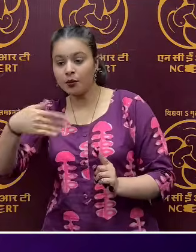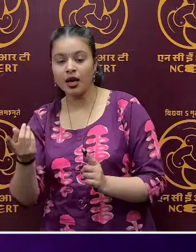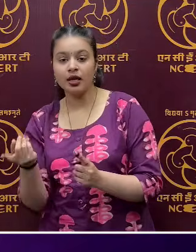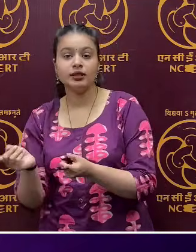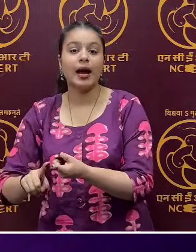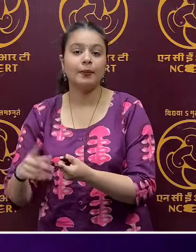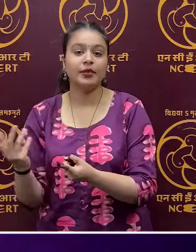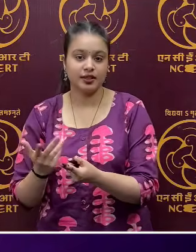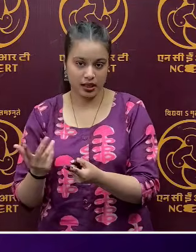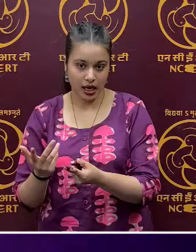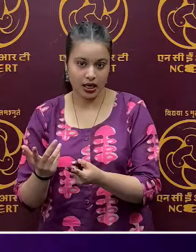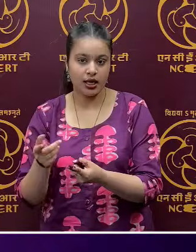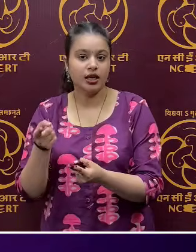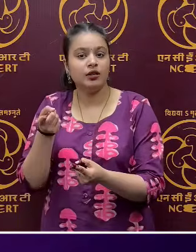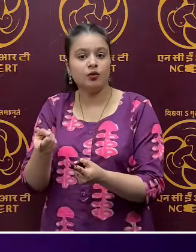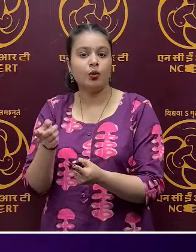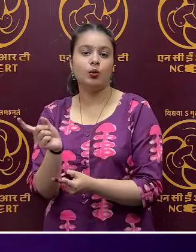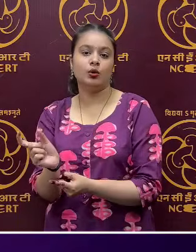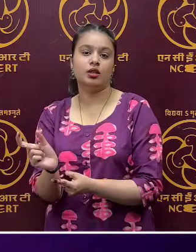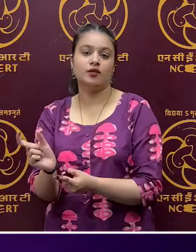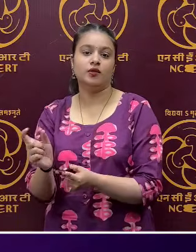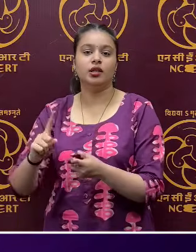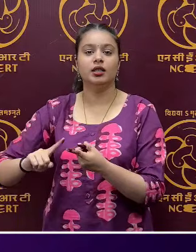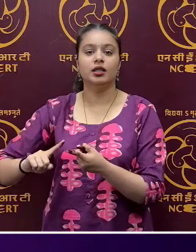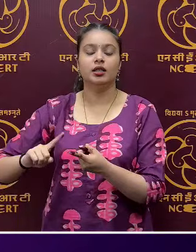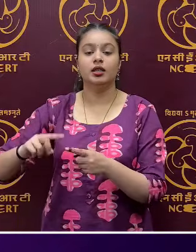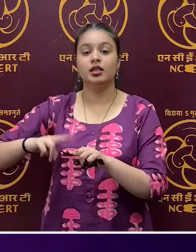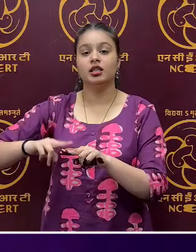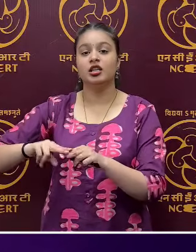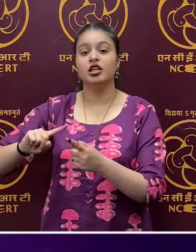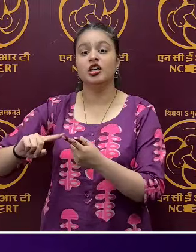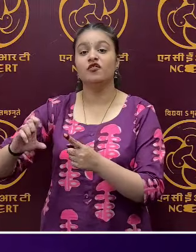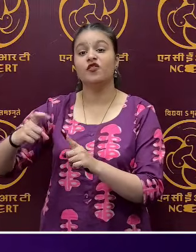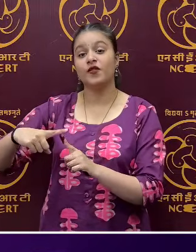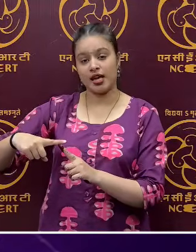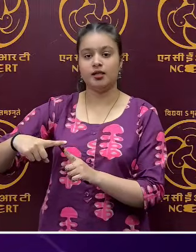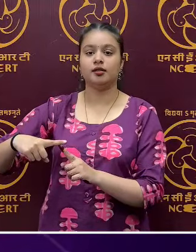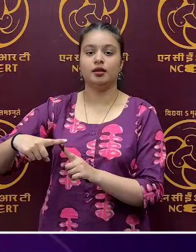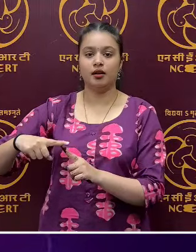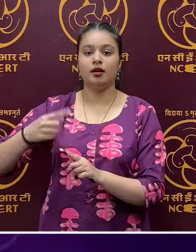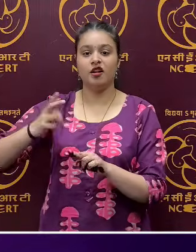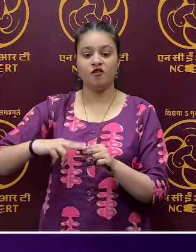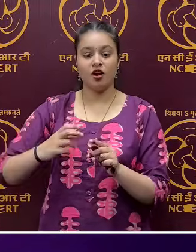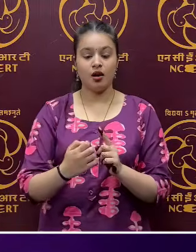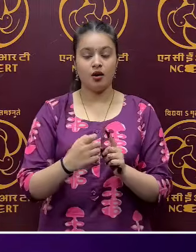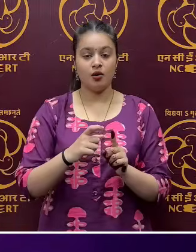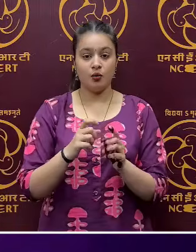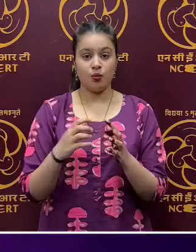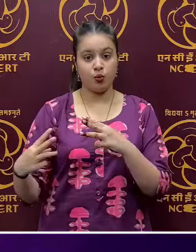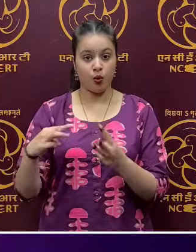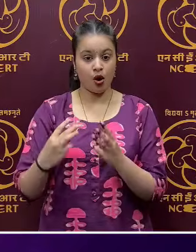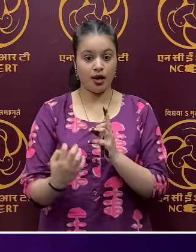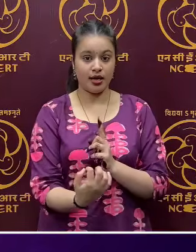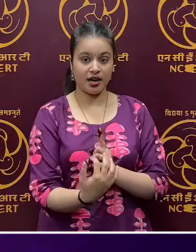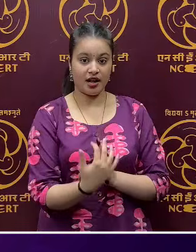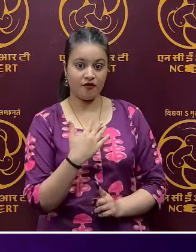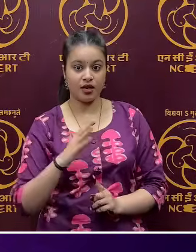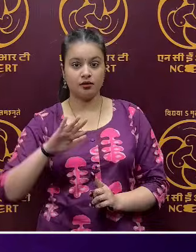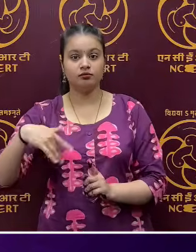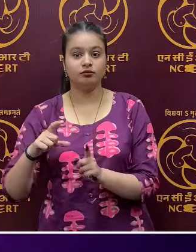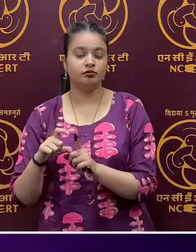of consequence. War, yes, the effect of war was disastrous. So here the examples that are given